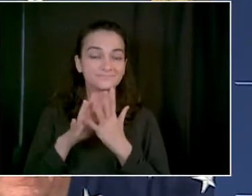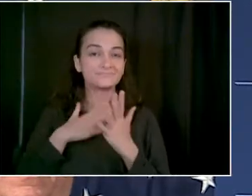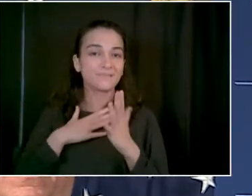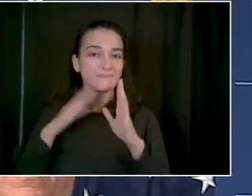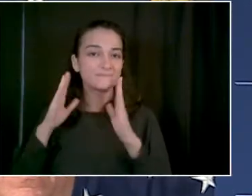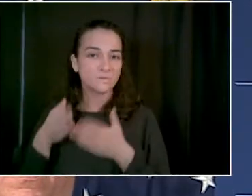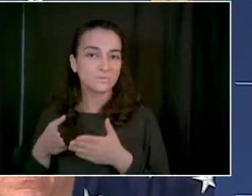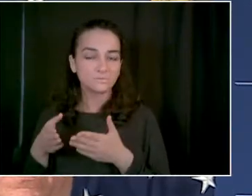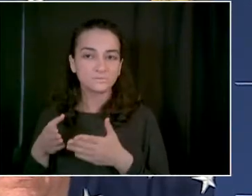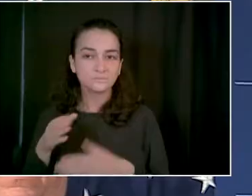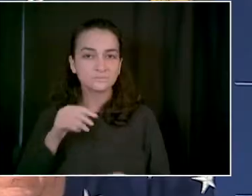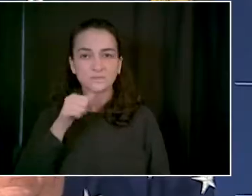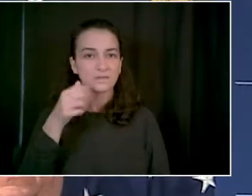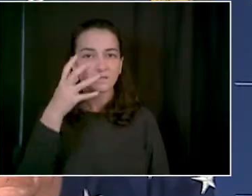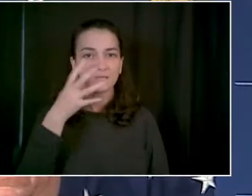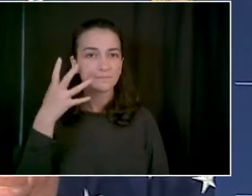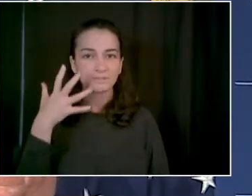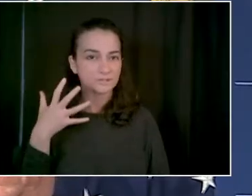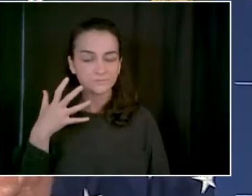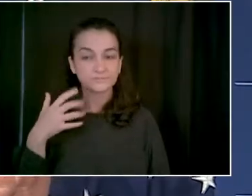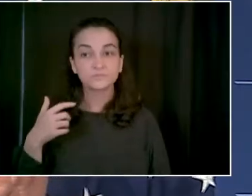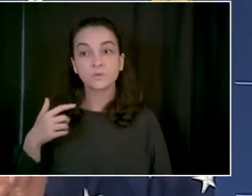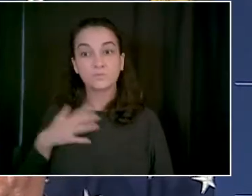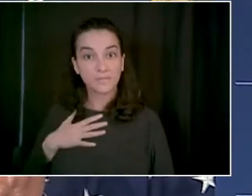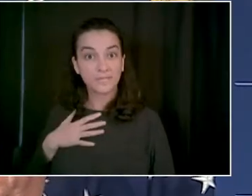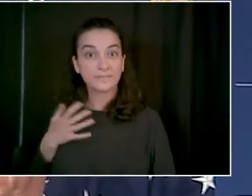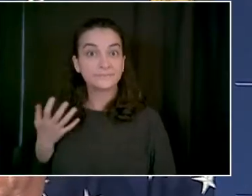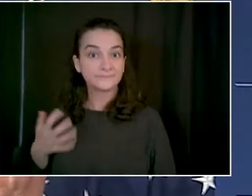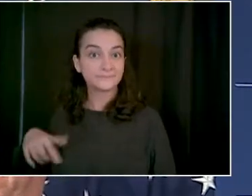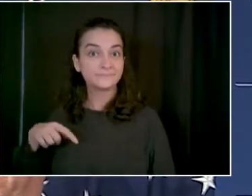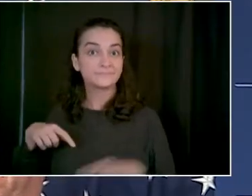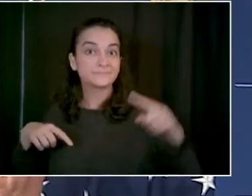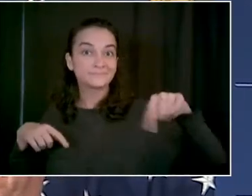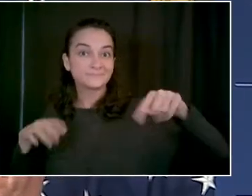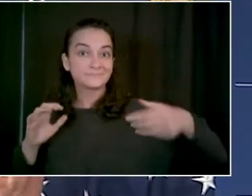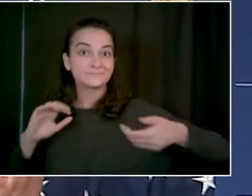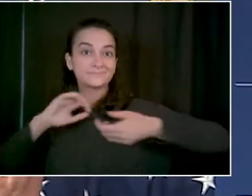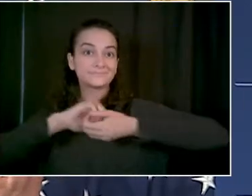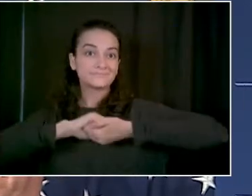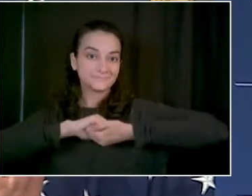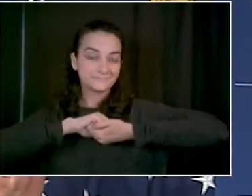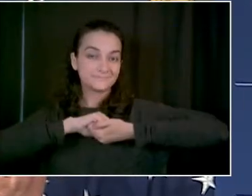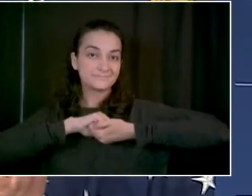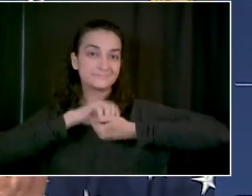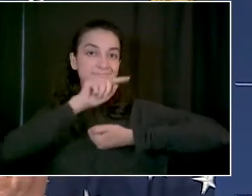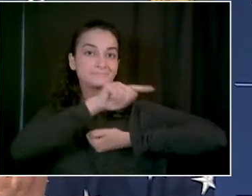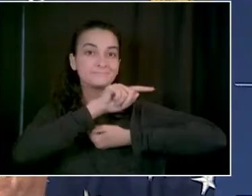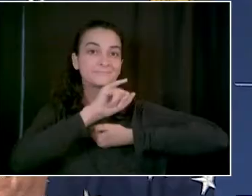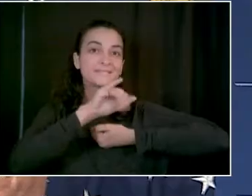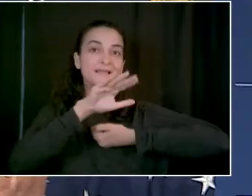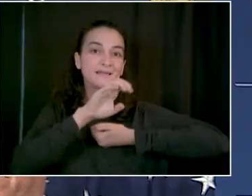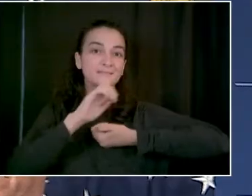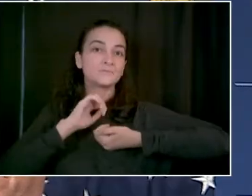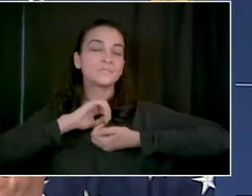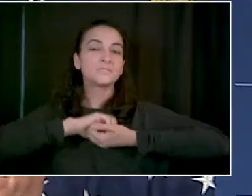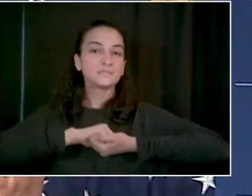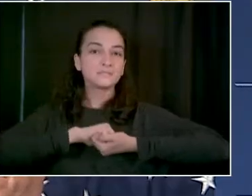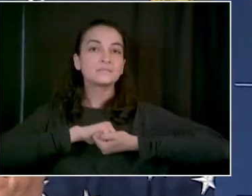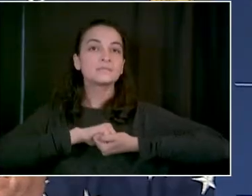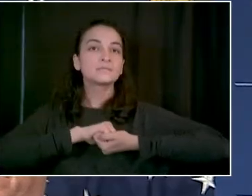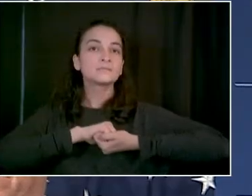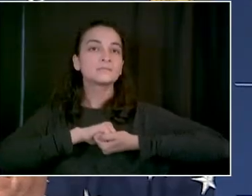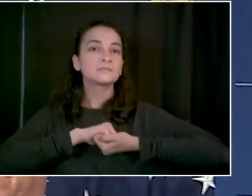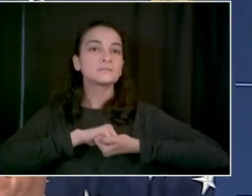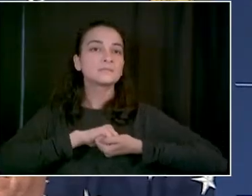should take in a scenario such as that. And they did not turn over the person that was in custody to those